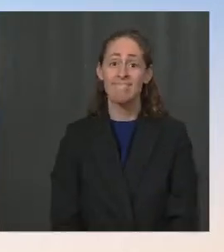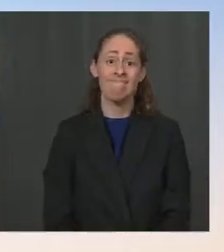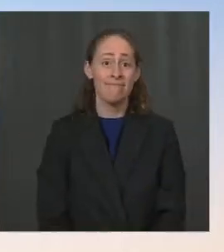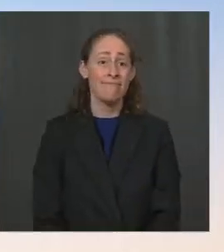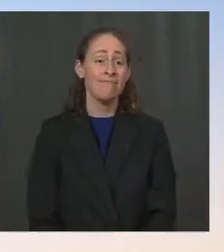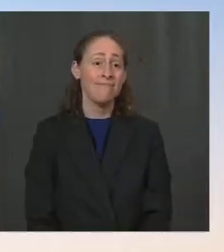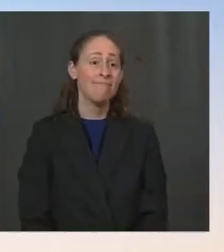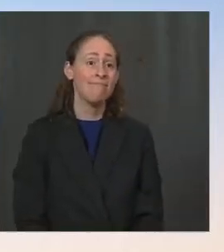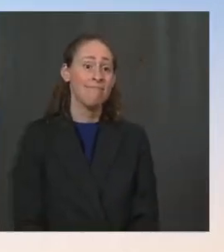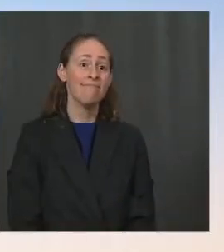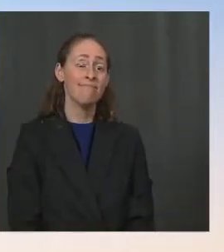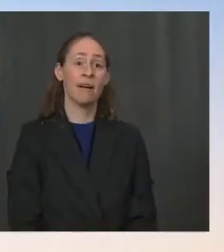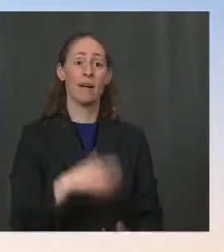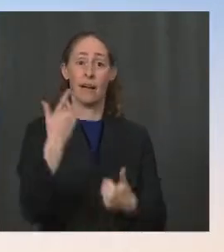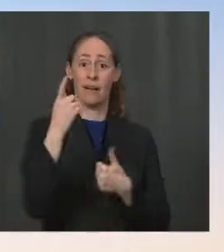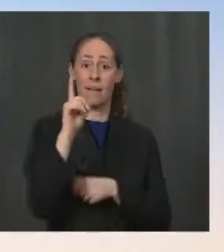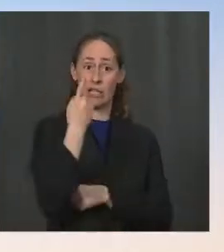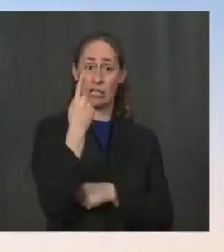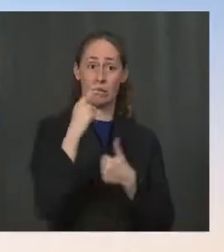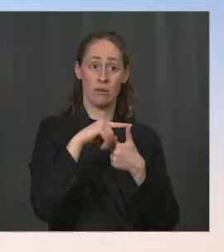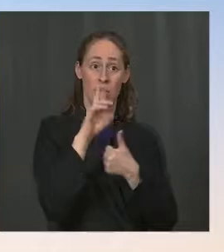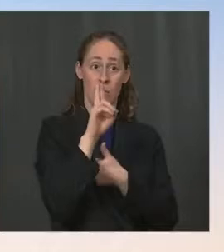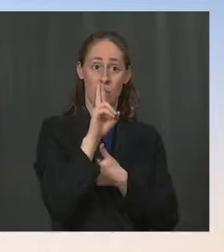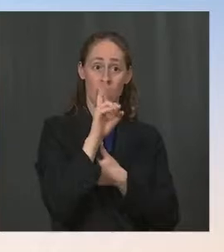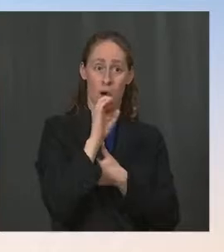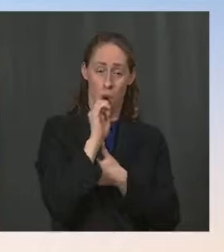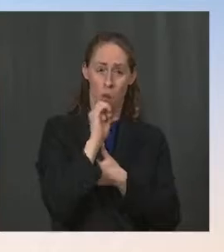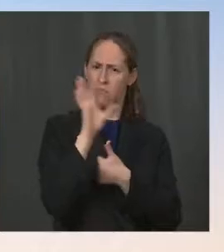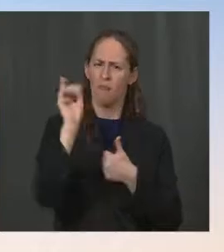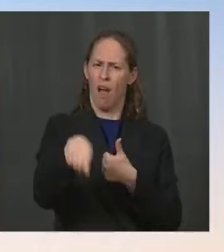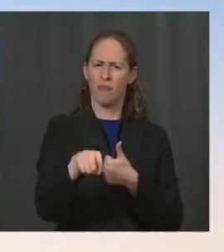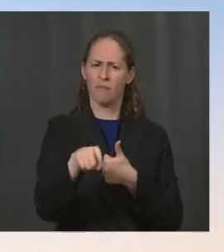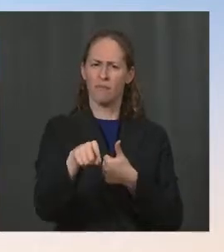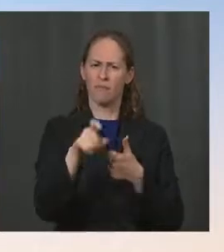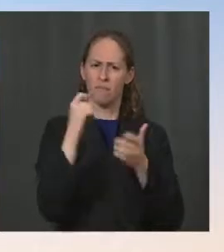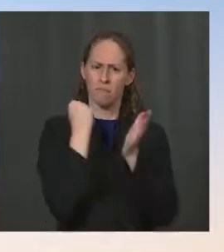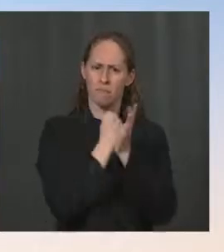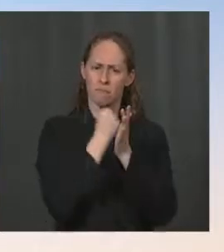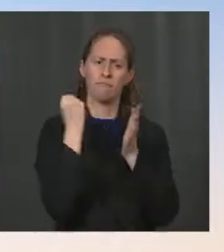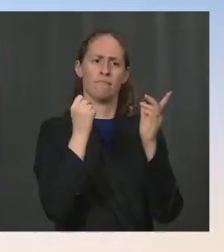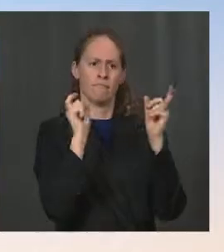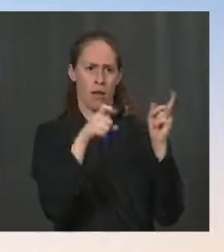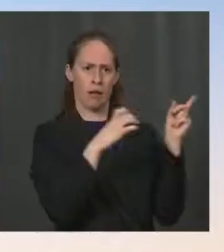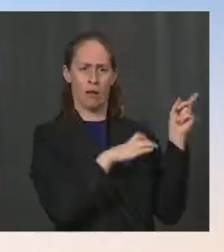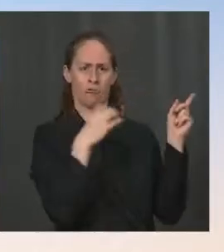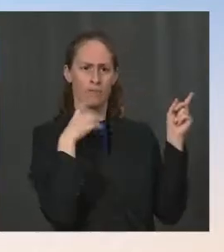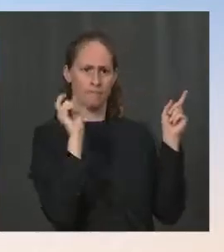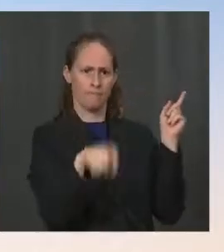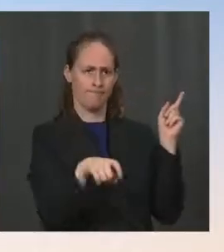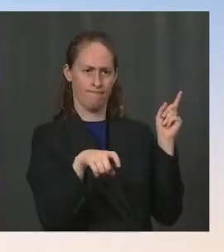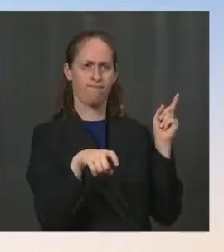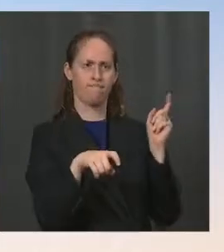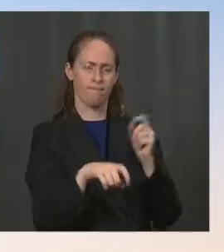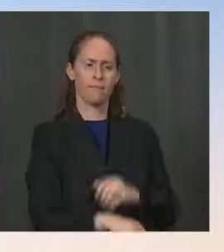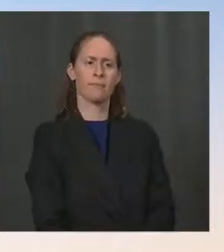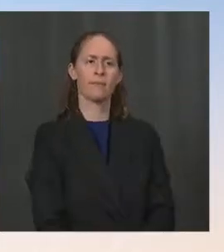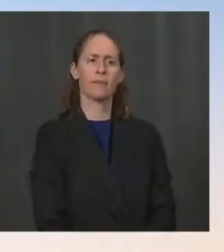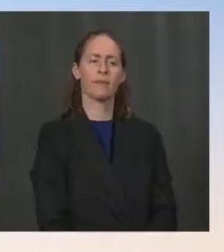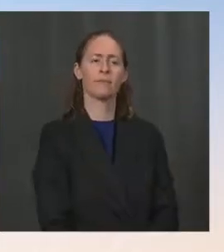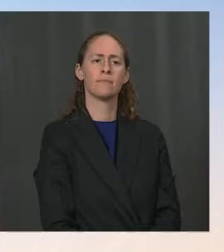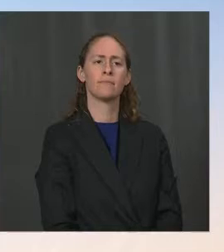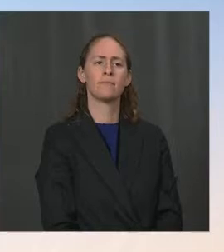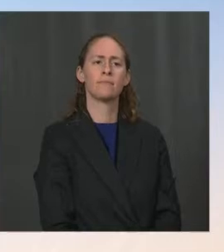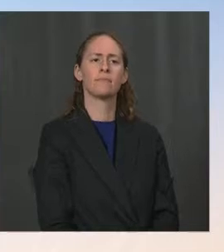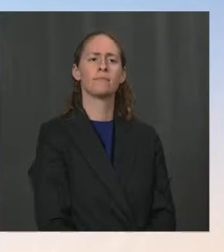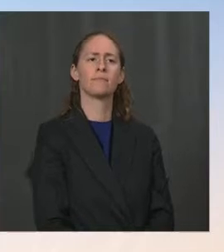something the president and the vice president have called for and would require Congress to act on. I will note that certainly we've seen, this is not the first threat